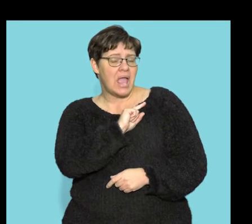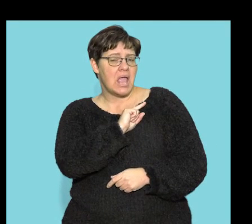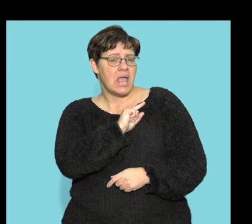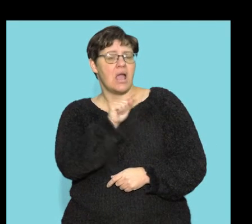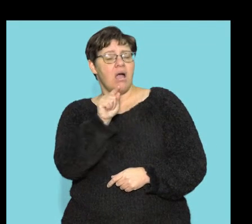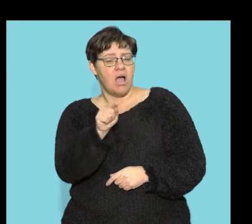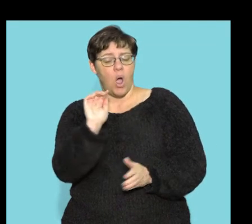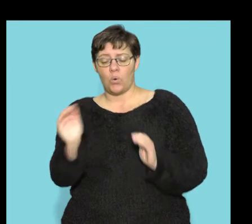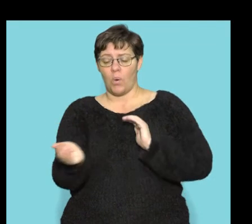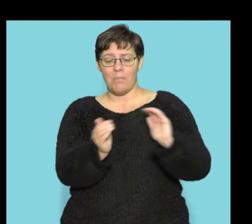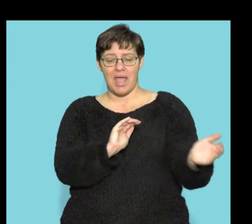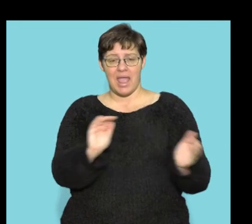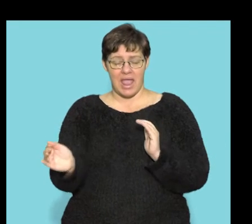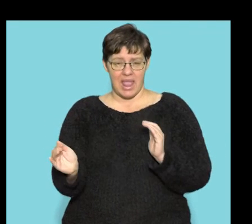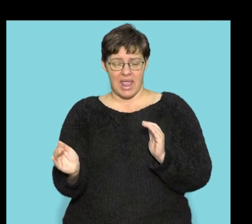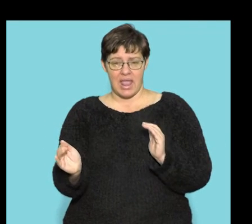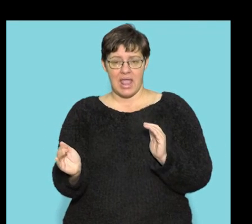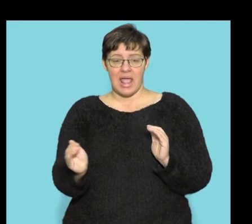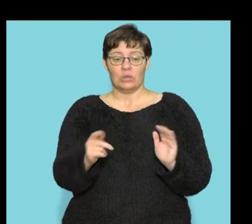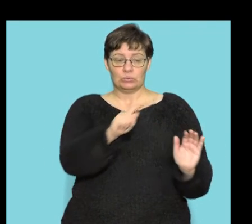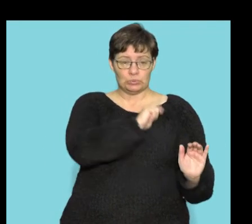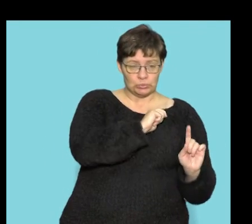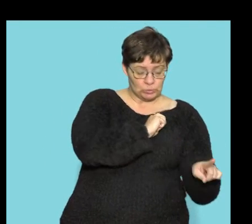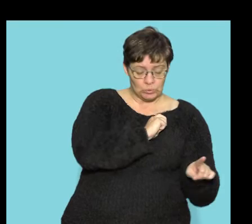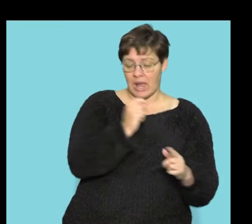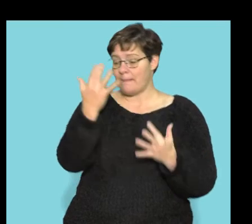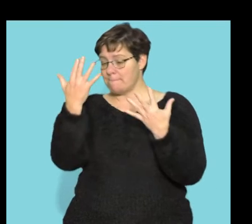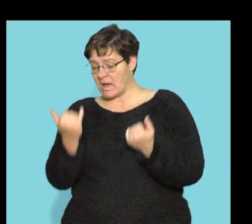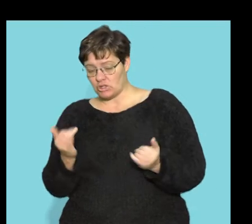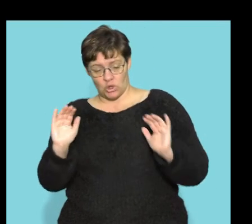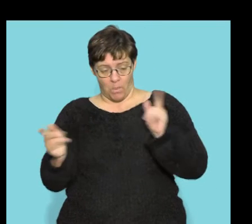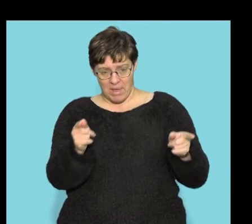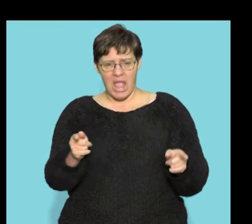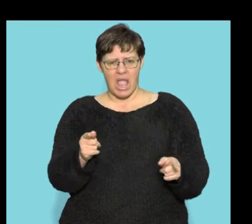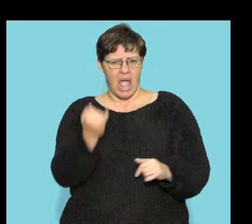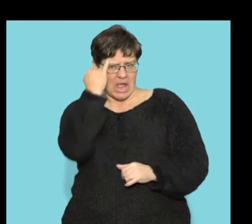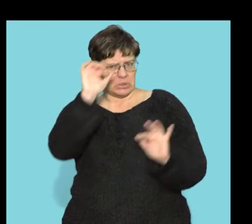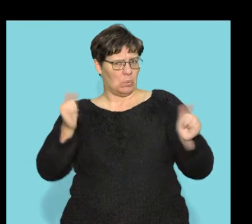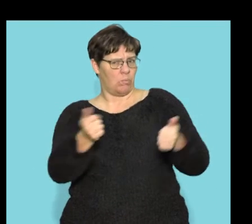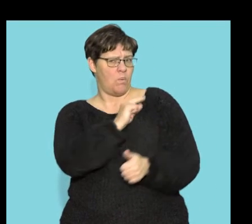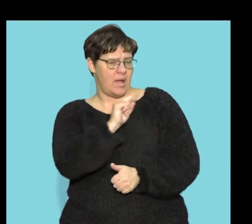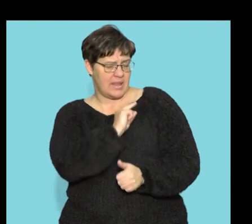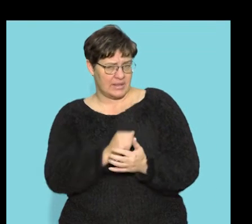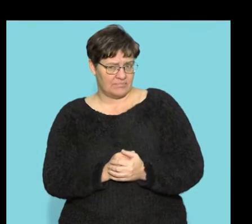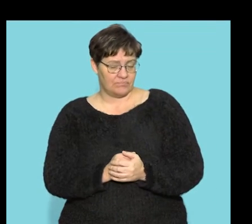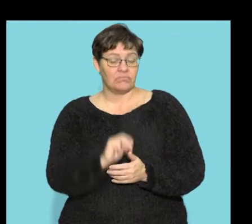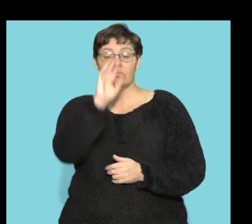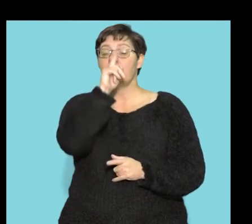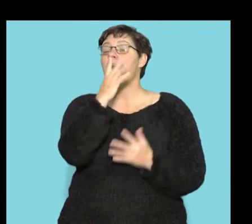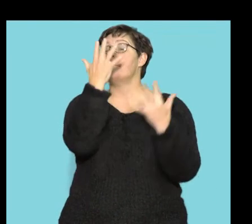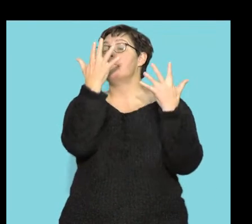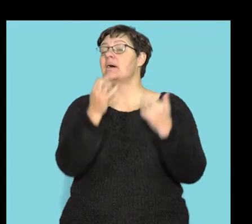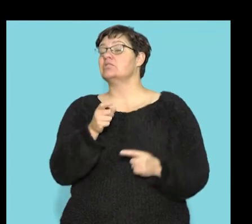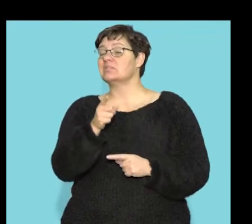idea to compare actual figures against budgeted figures. Now remember, we're dealing with a question on budgets,